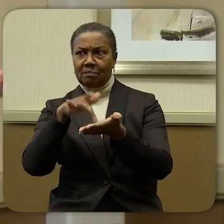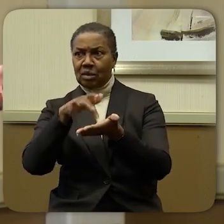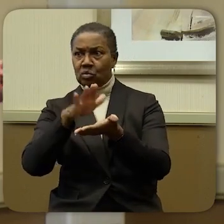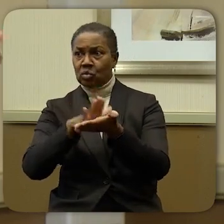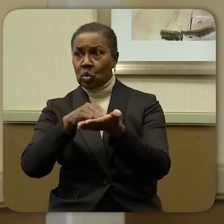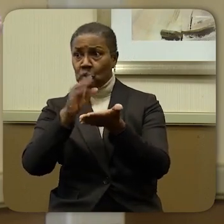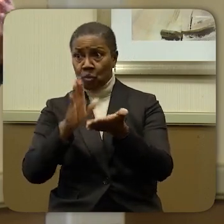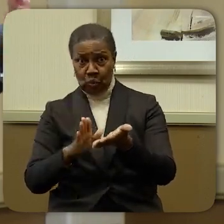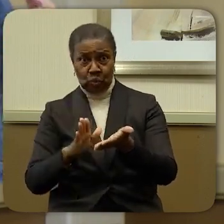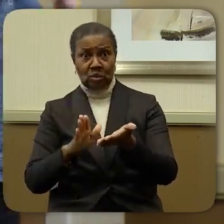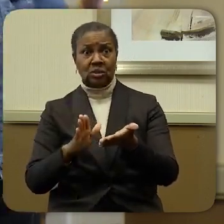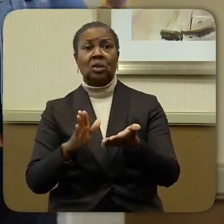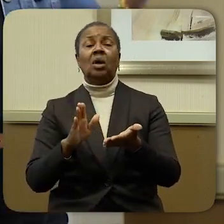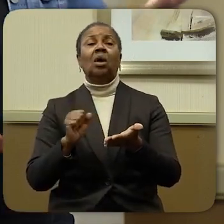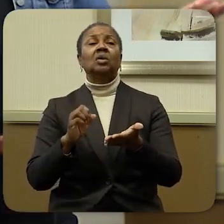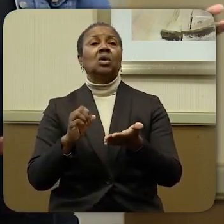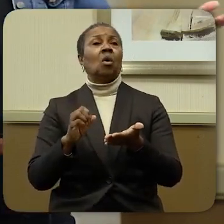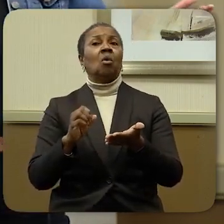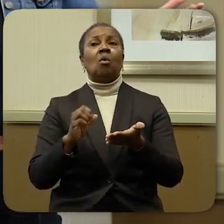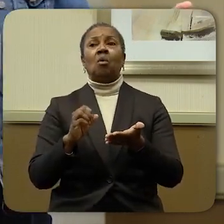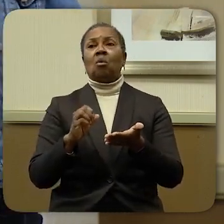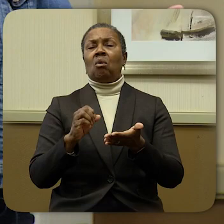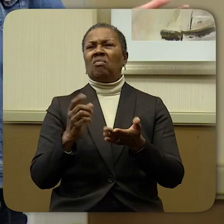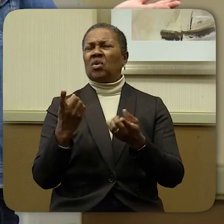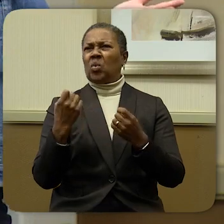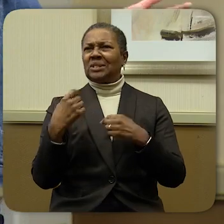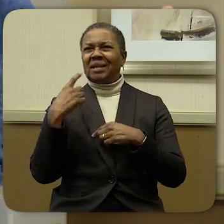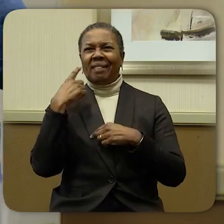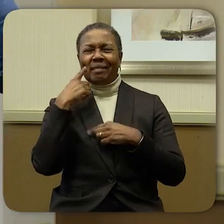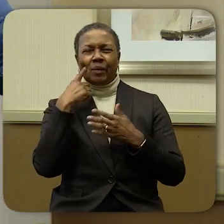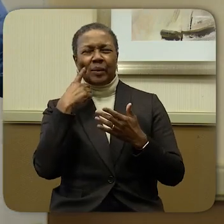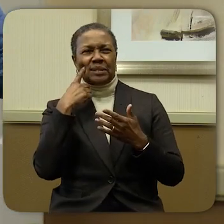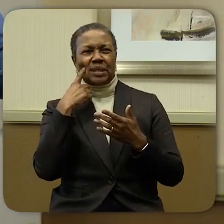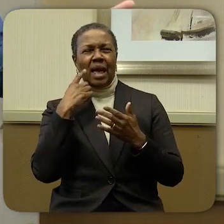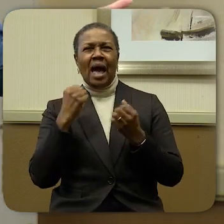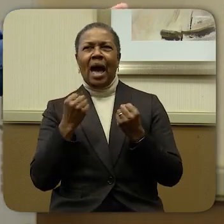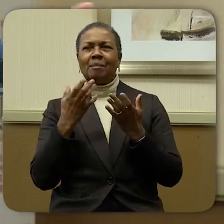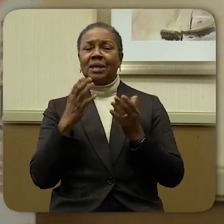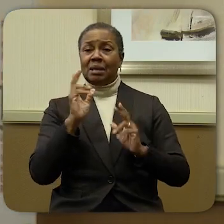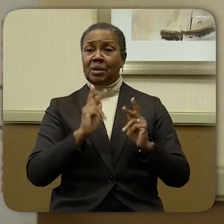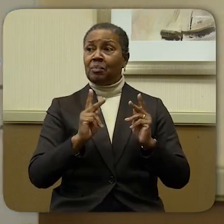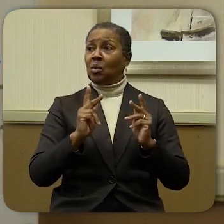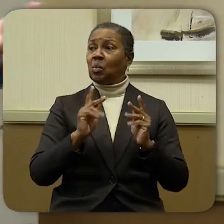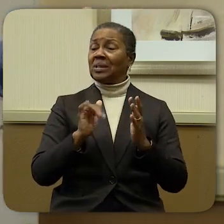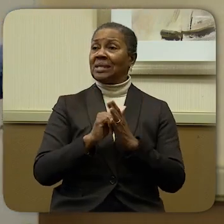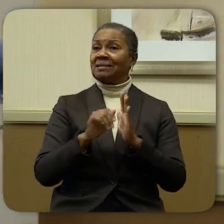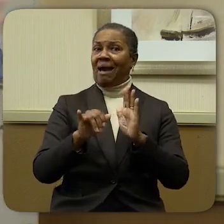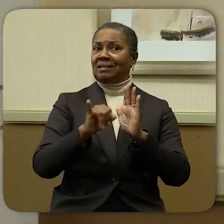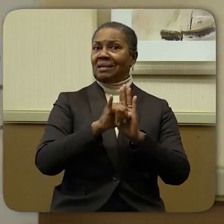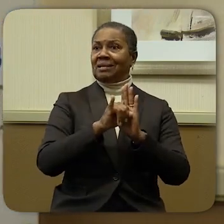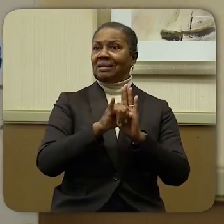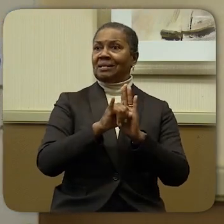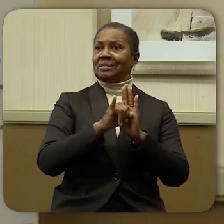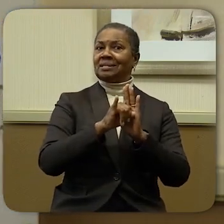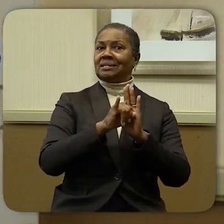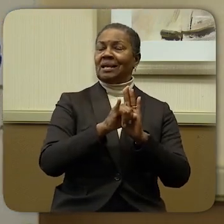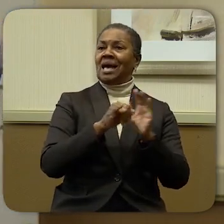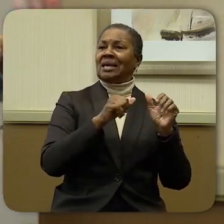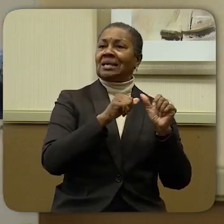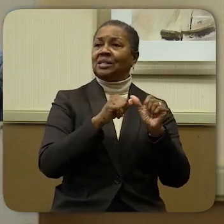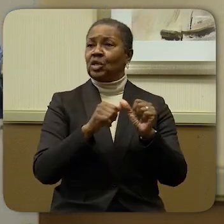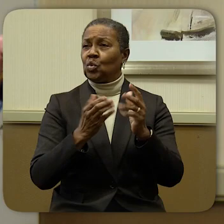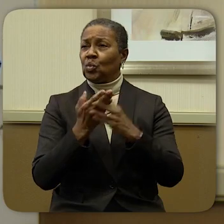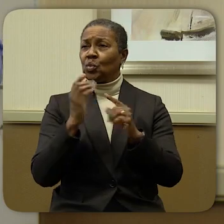school students. And so the question I think was like, how many of people will these identities hold true into